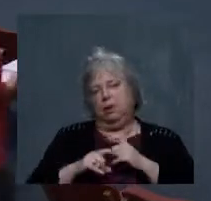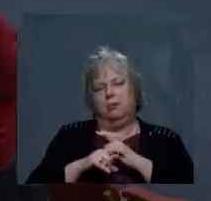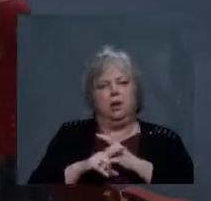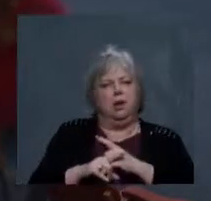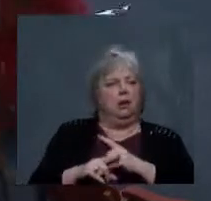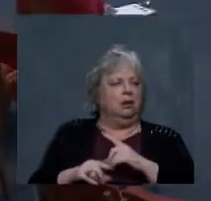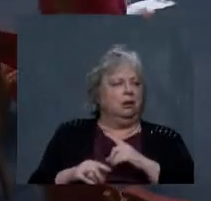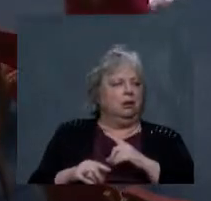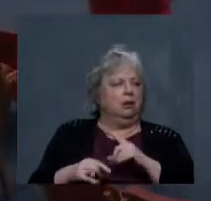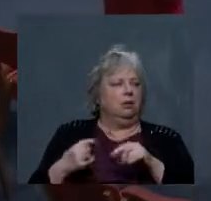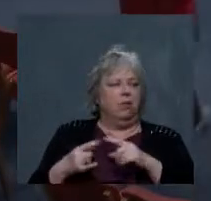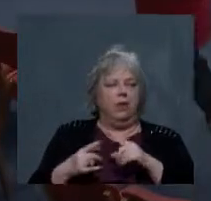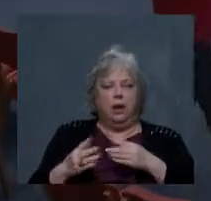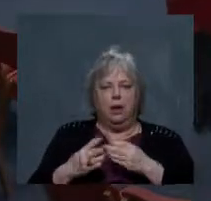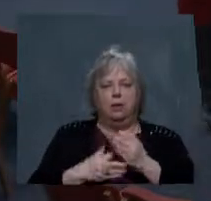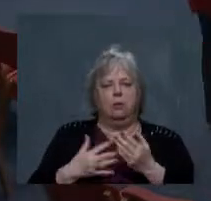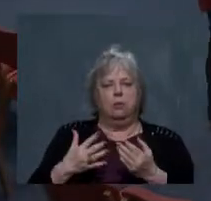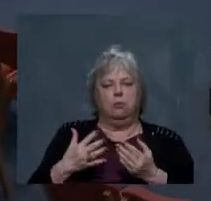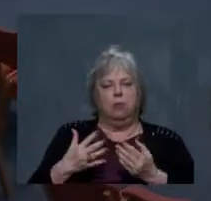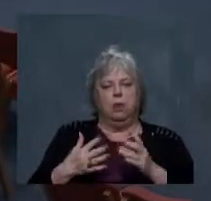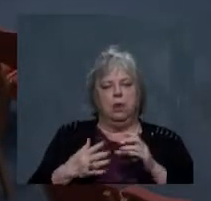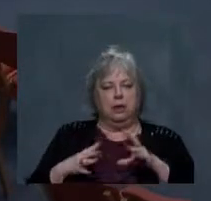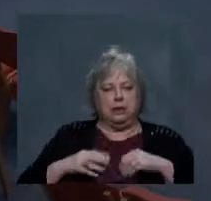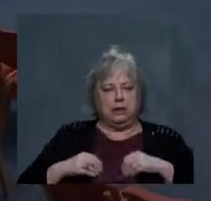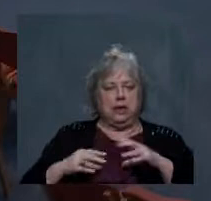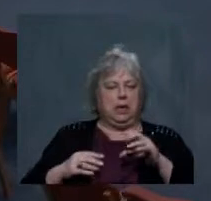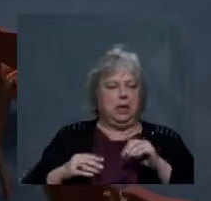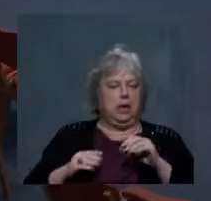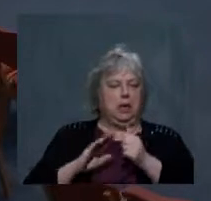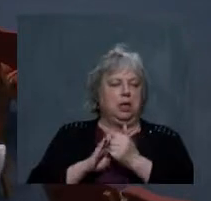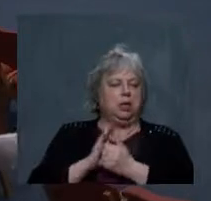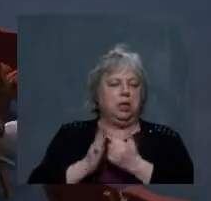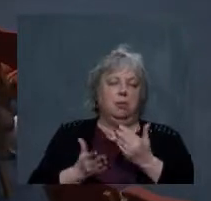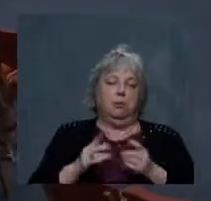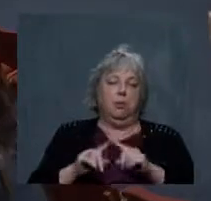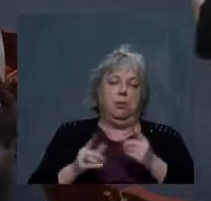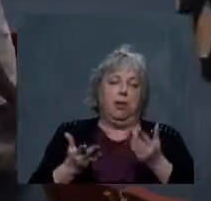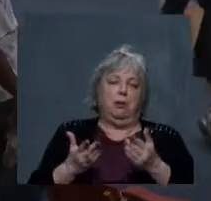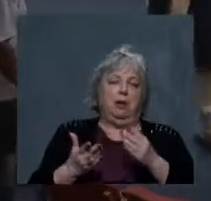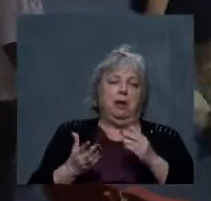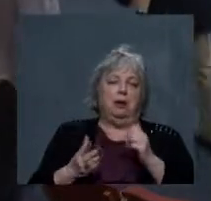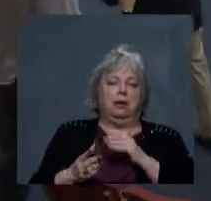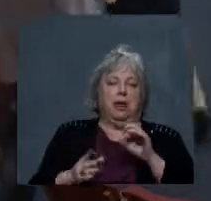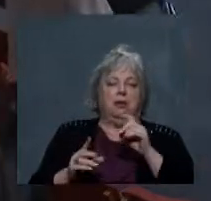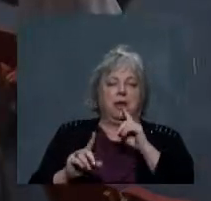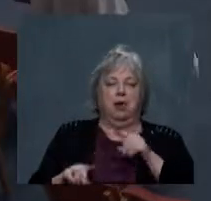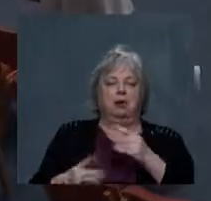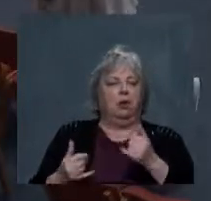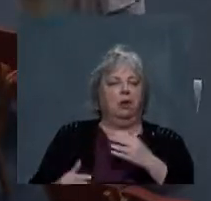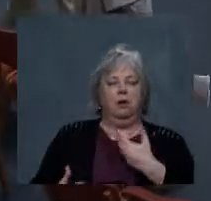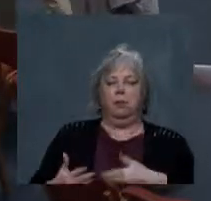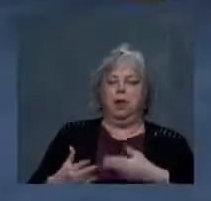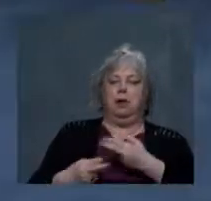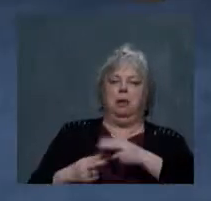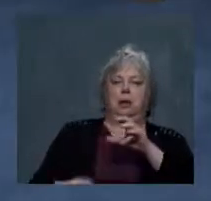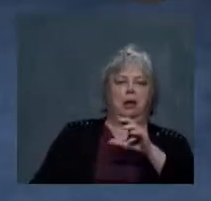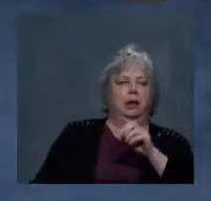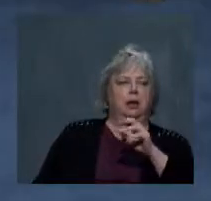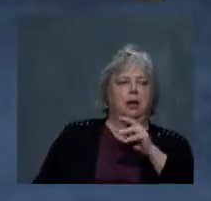when they go through consent agenda, but maybe staff can answer your questions now. Sure. Okay. My name is Cammie Jones.